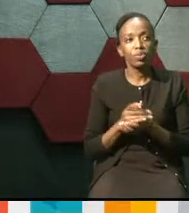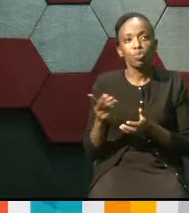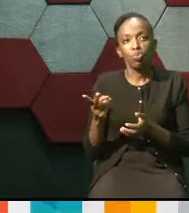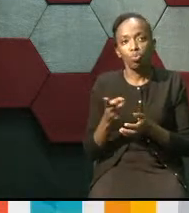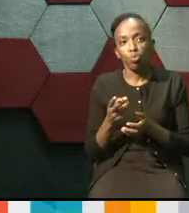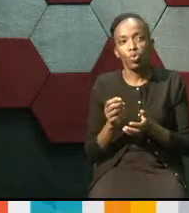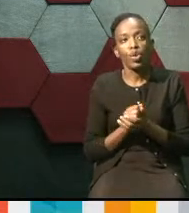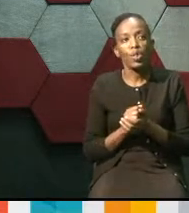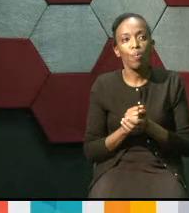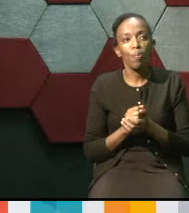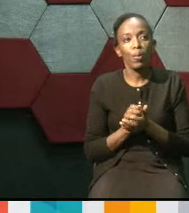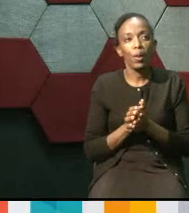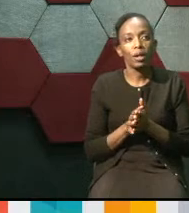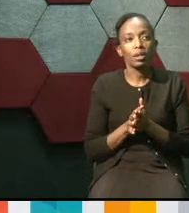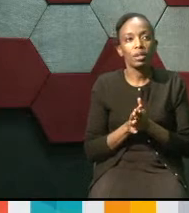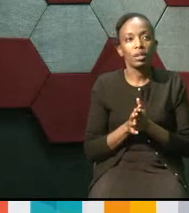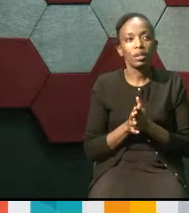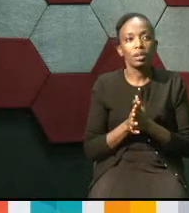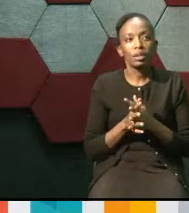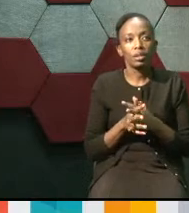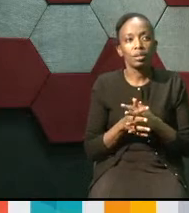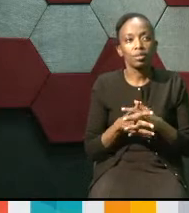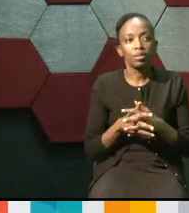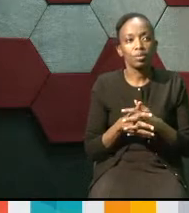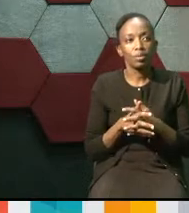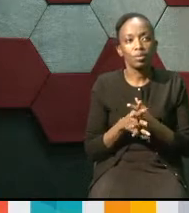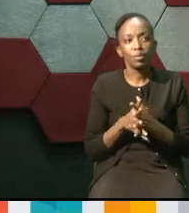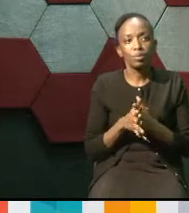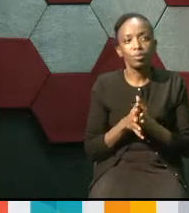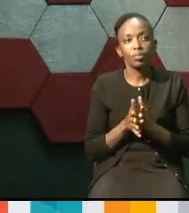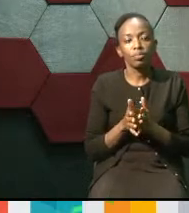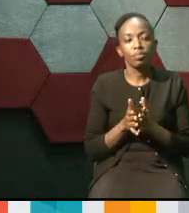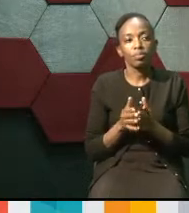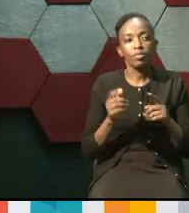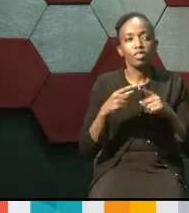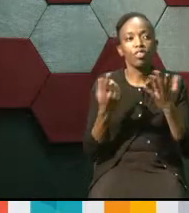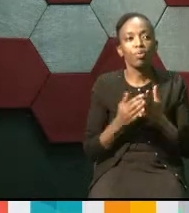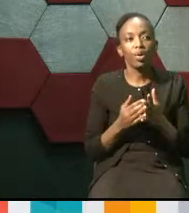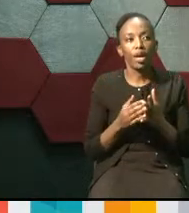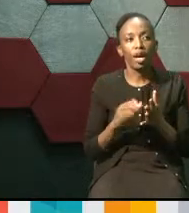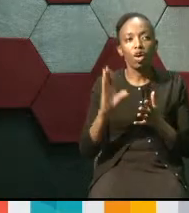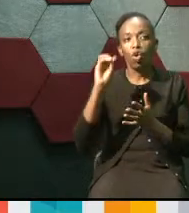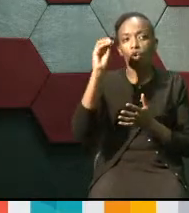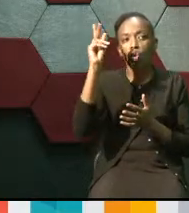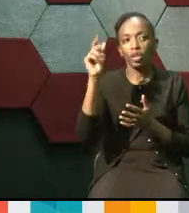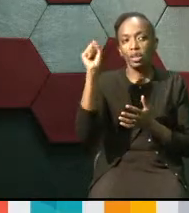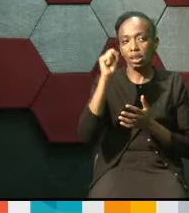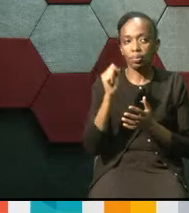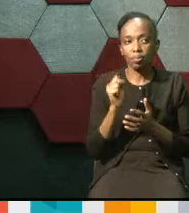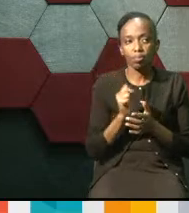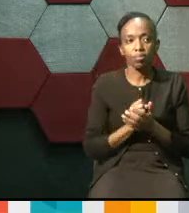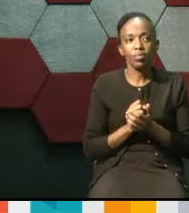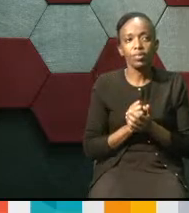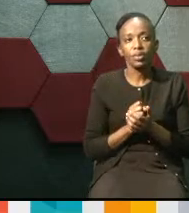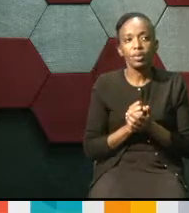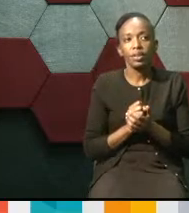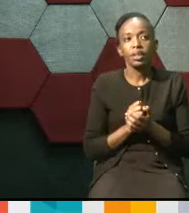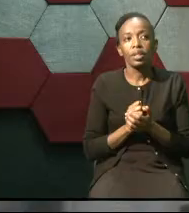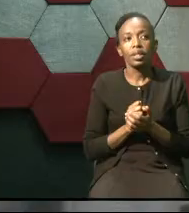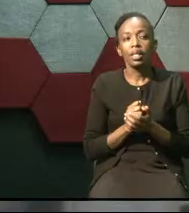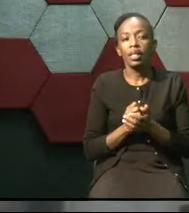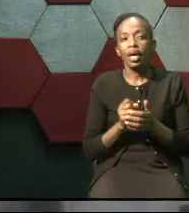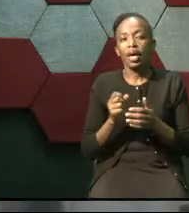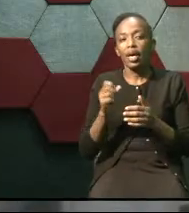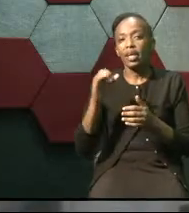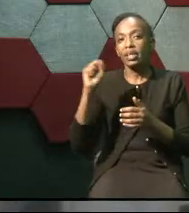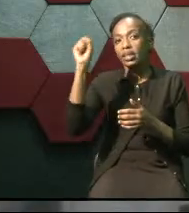Otieno and Tabitha Alakara from Oaks Academy, Sifa